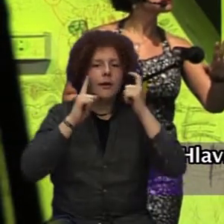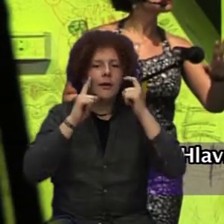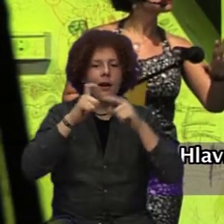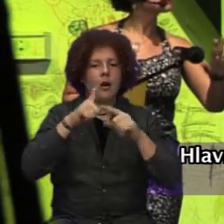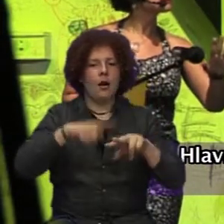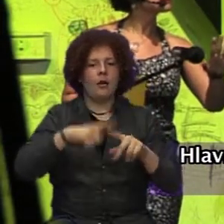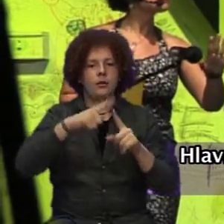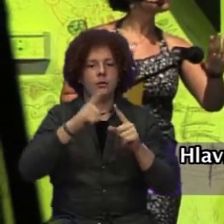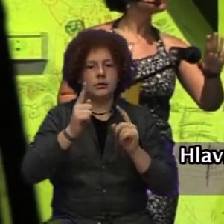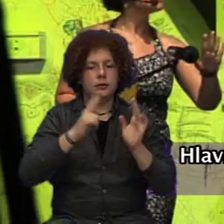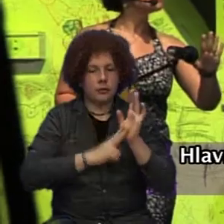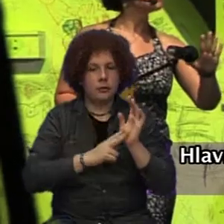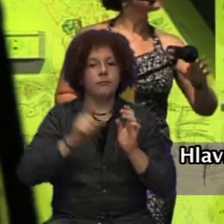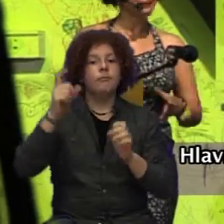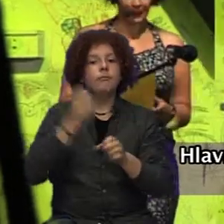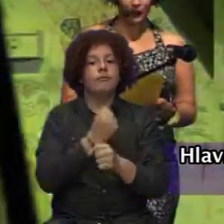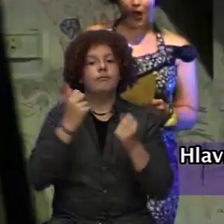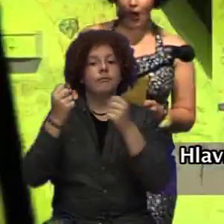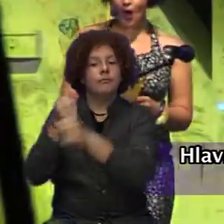Chitin režiséra Billa Plimptona.